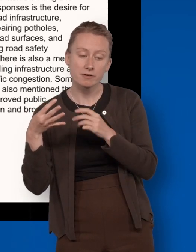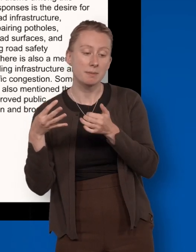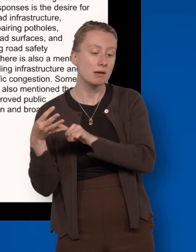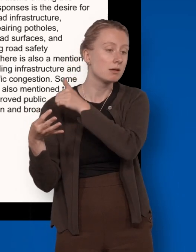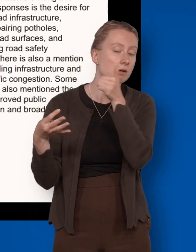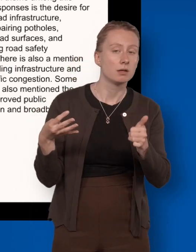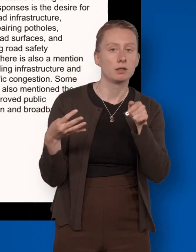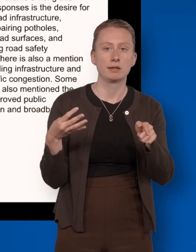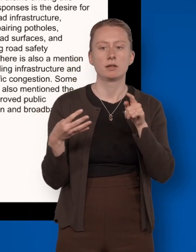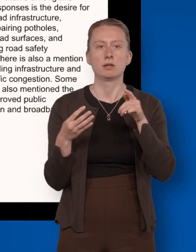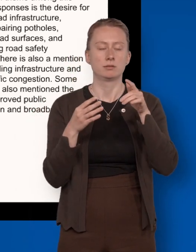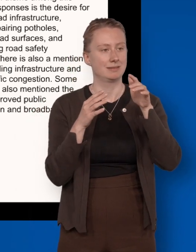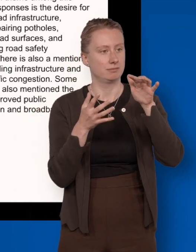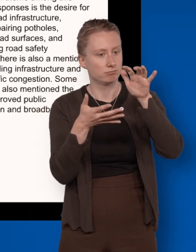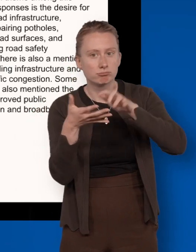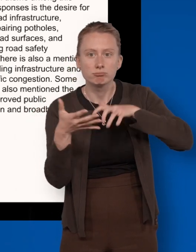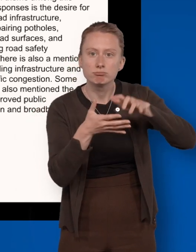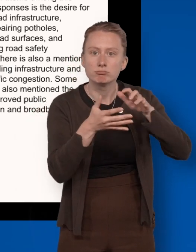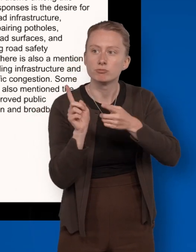text responses and then you summarize them.